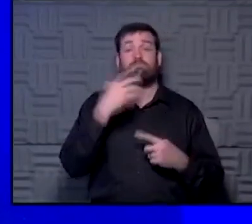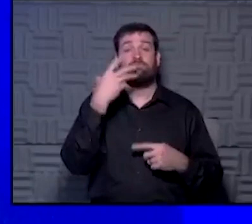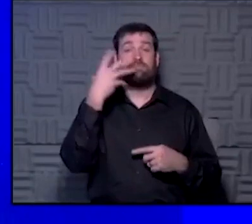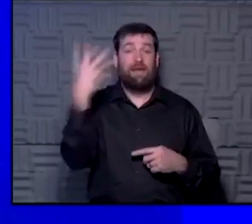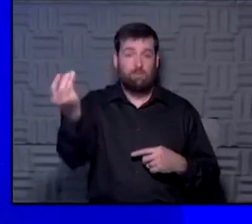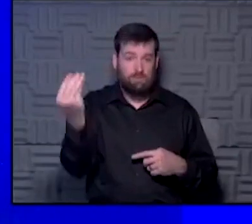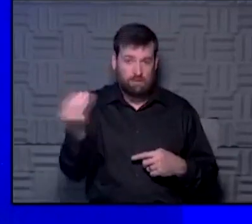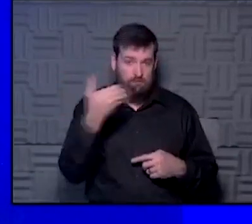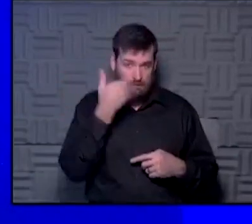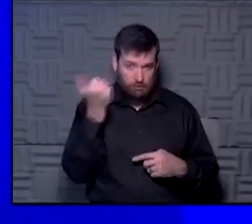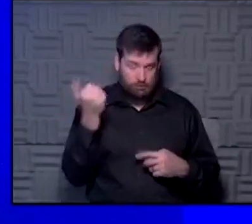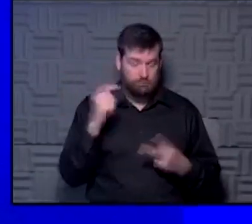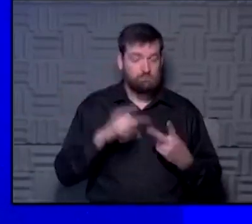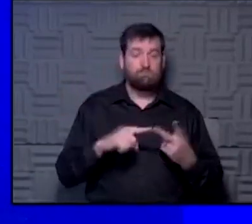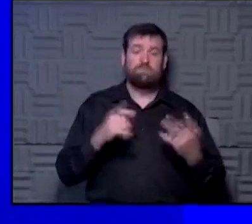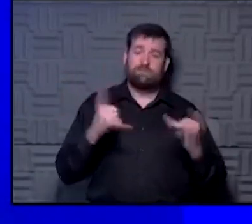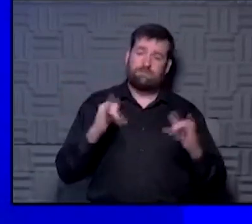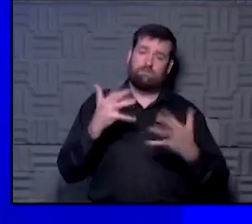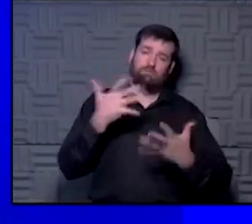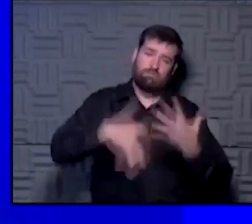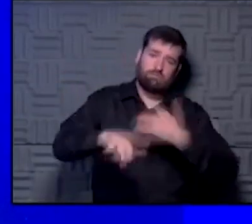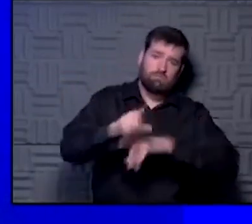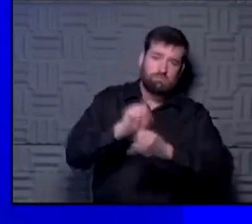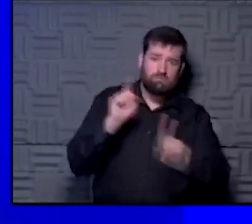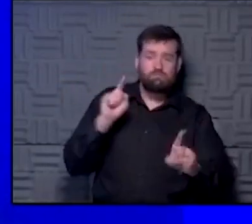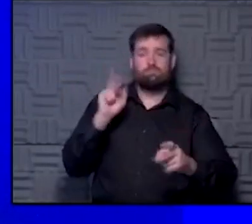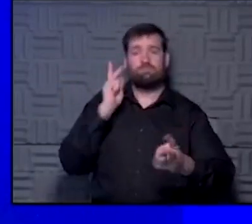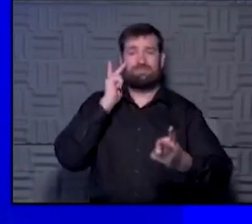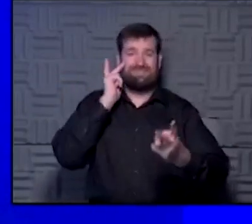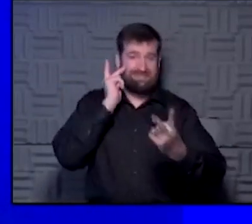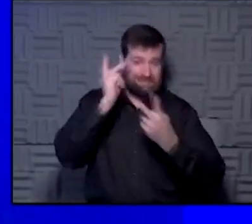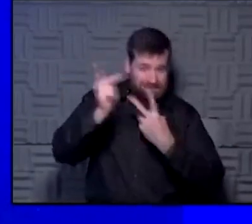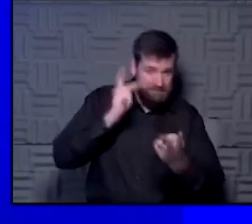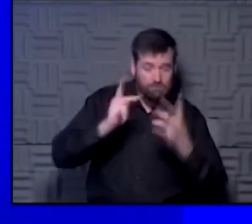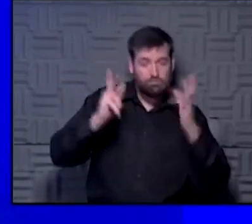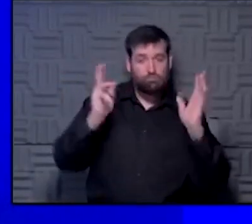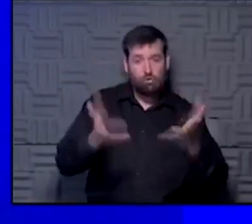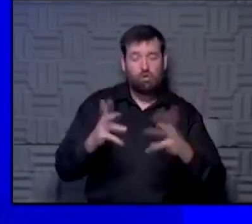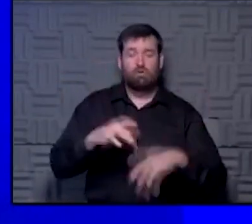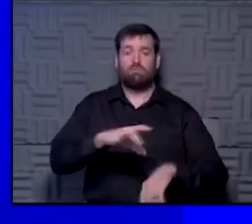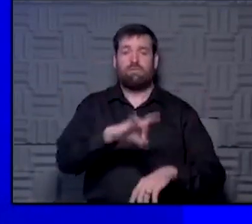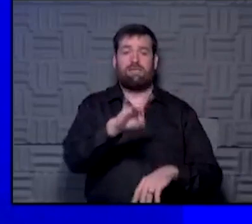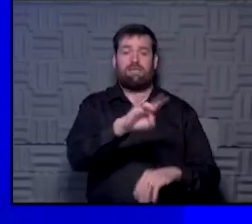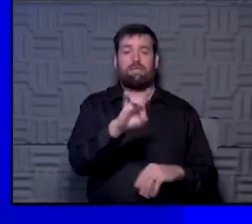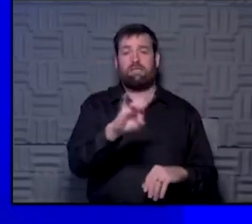than indoors. You can still distance. You can still talk and see them at